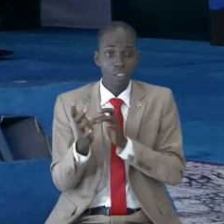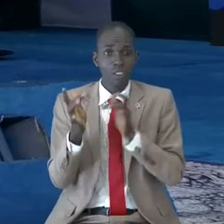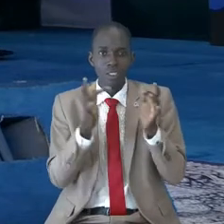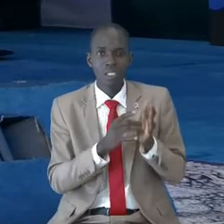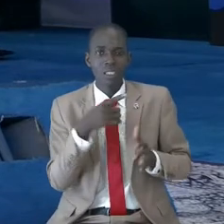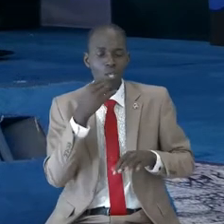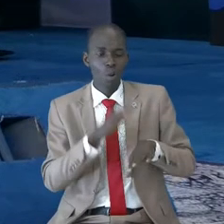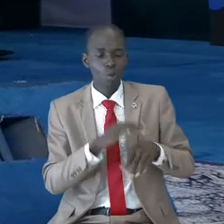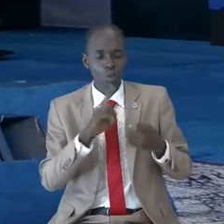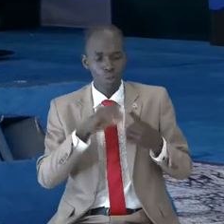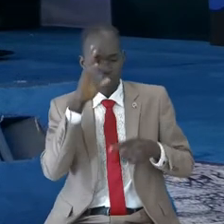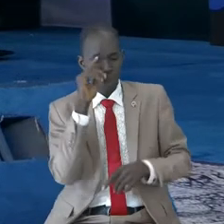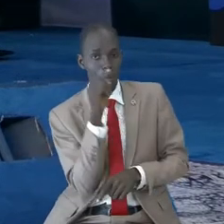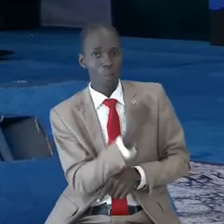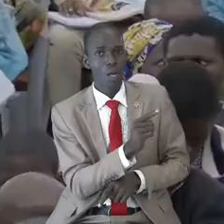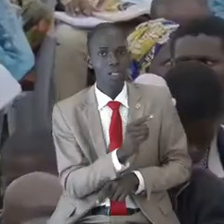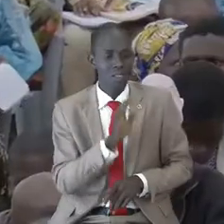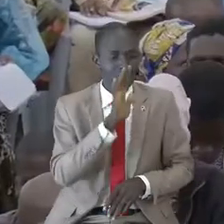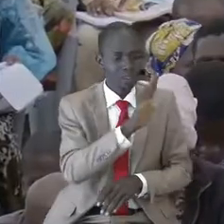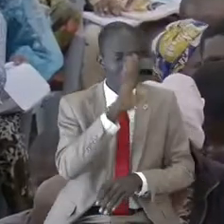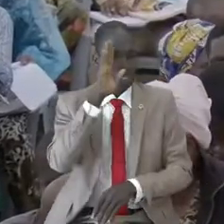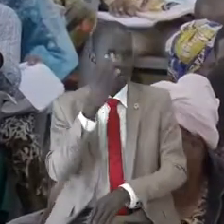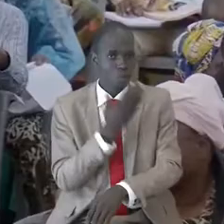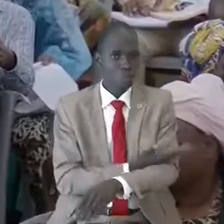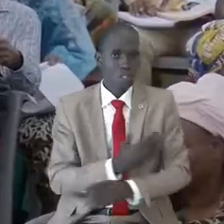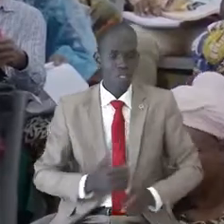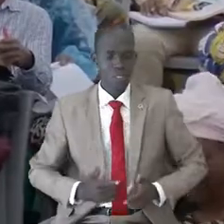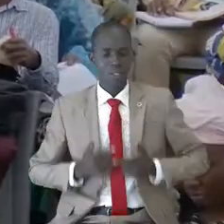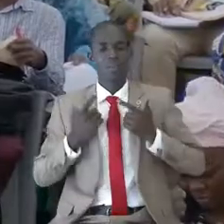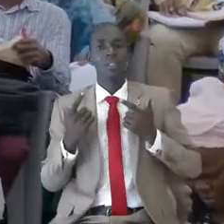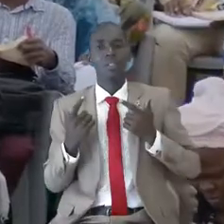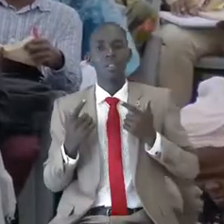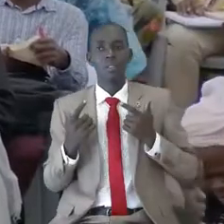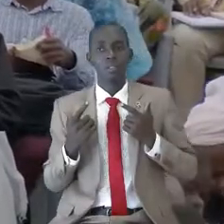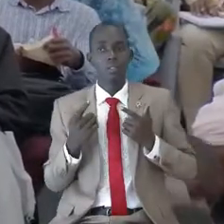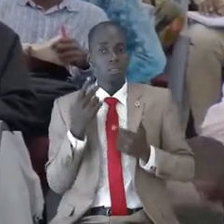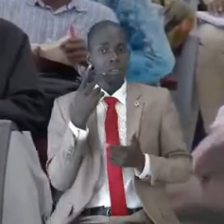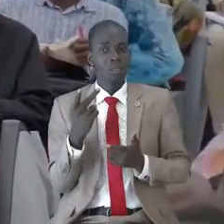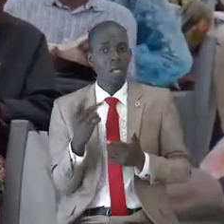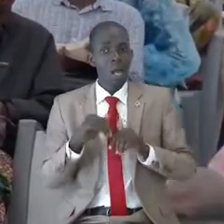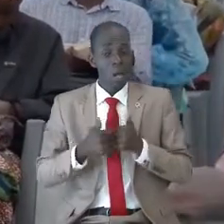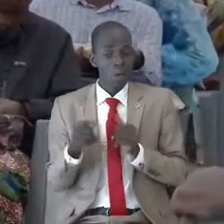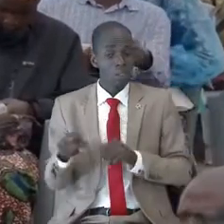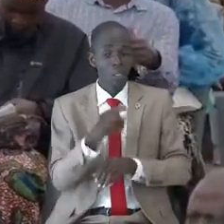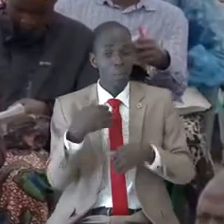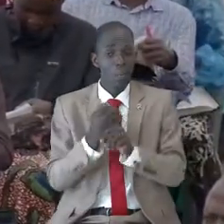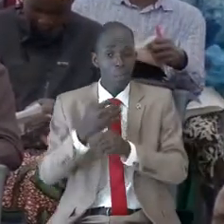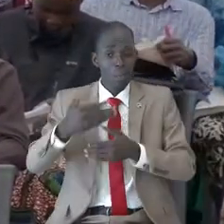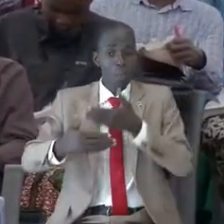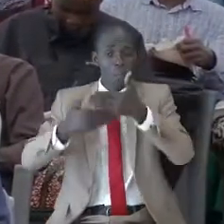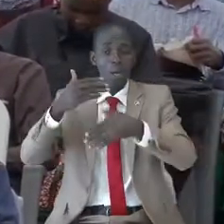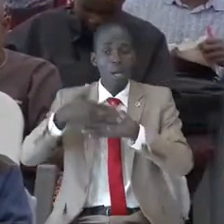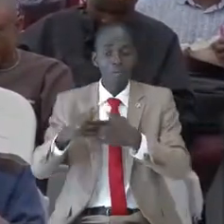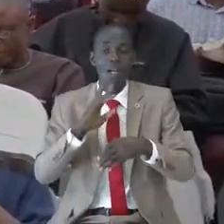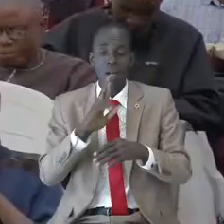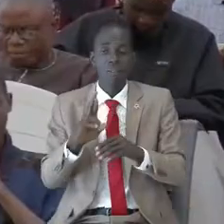says unto him, thy son liveth. See how they made progress after they were healed?